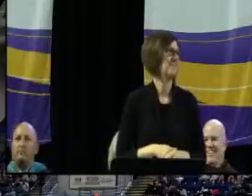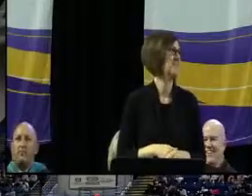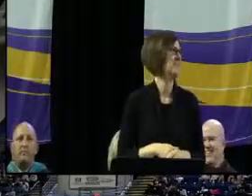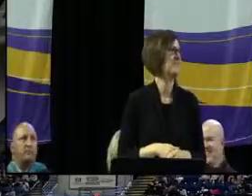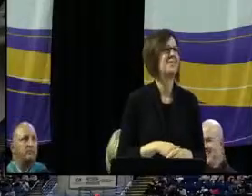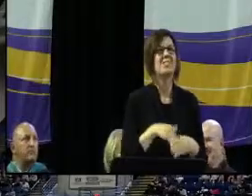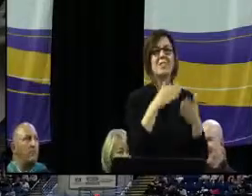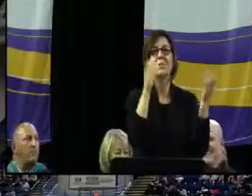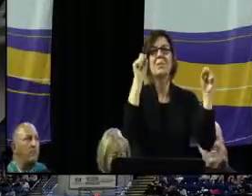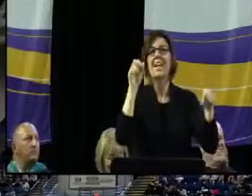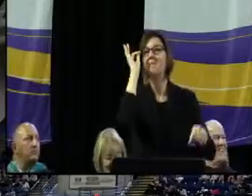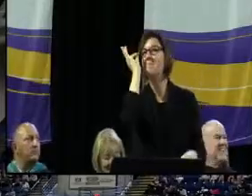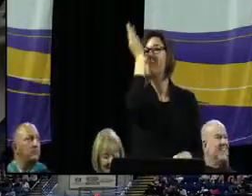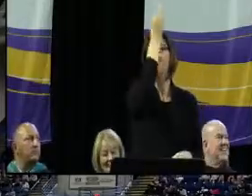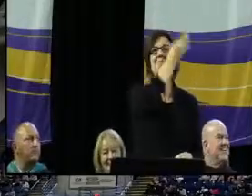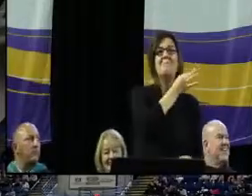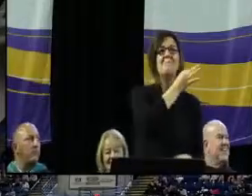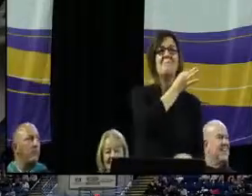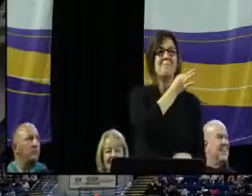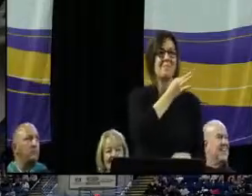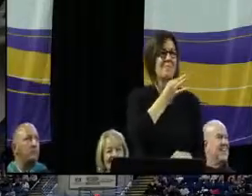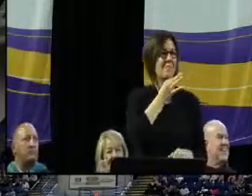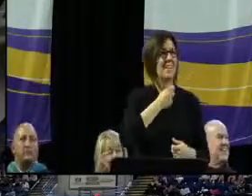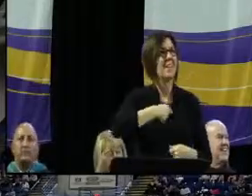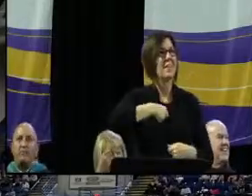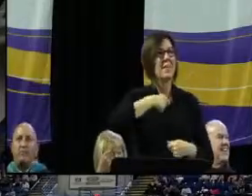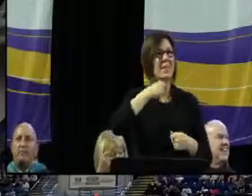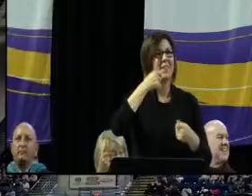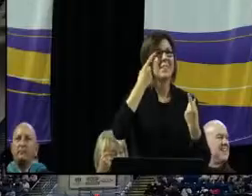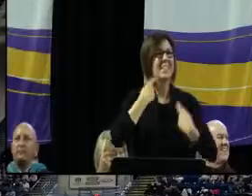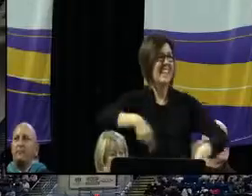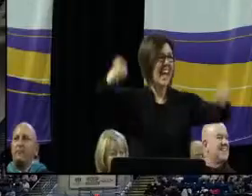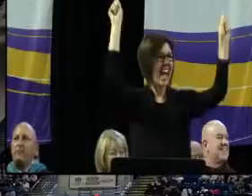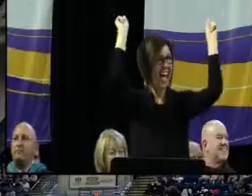You may now turn your test from the right side to the left. We did it!